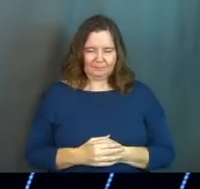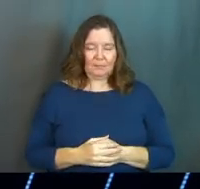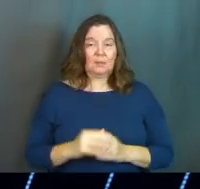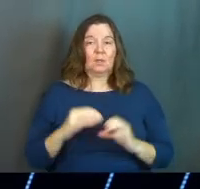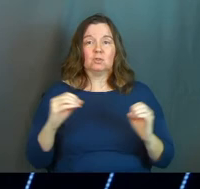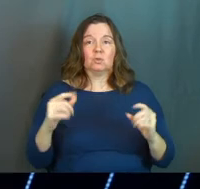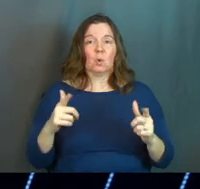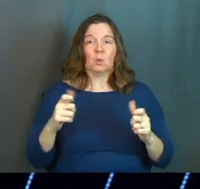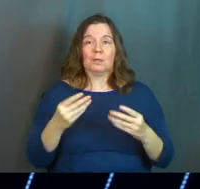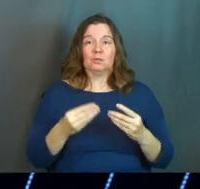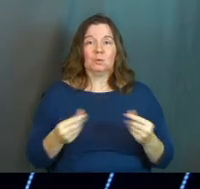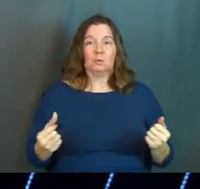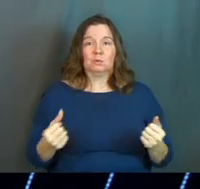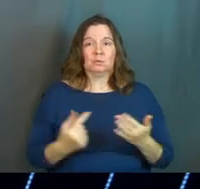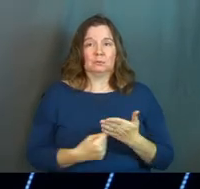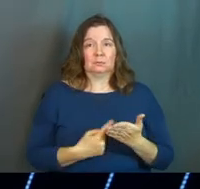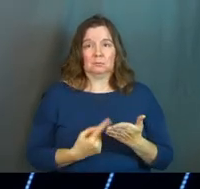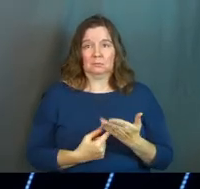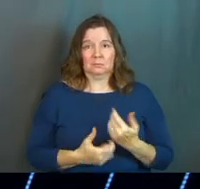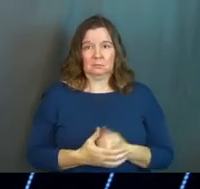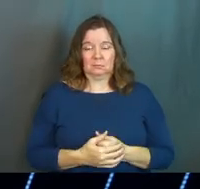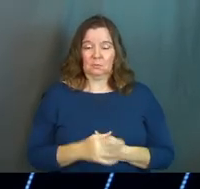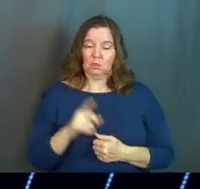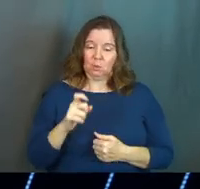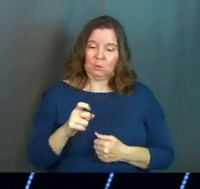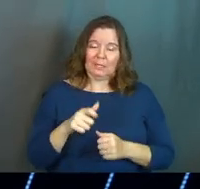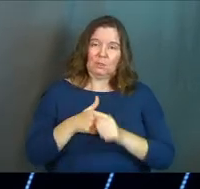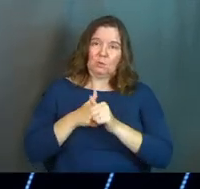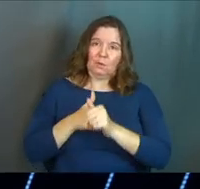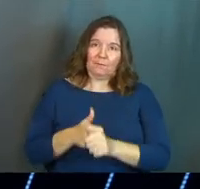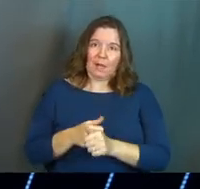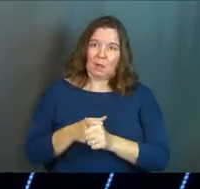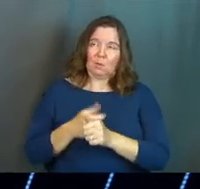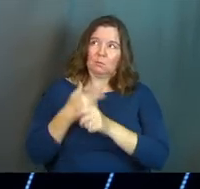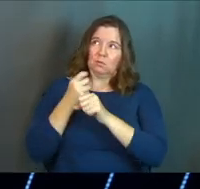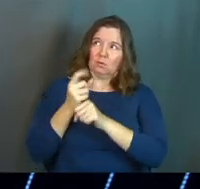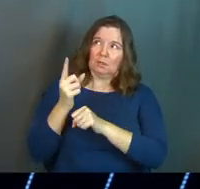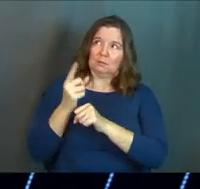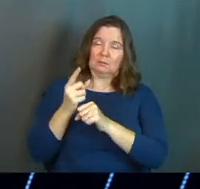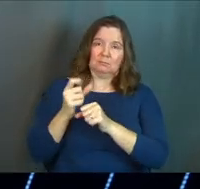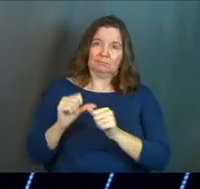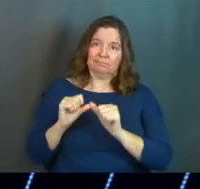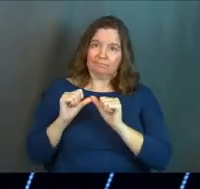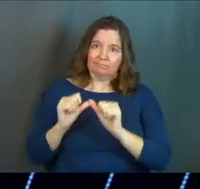There's no quick solutions. You need to follow him all your life.